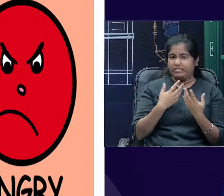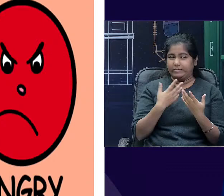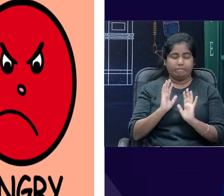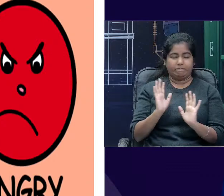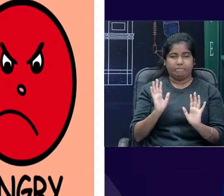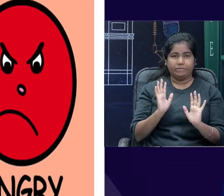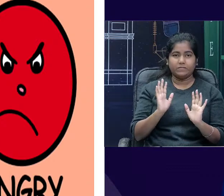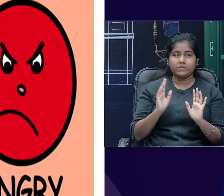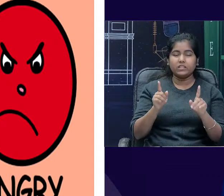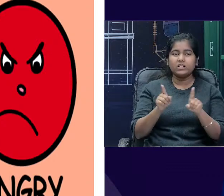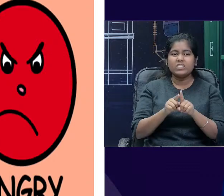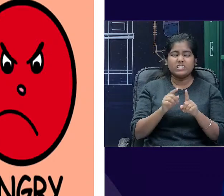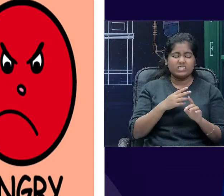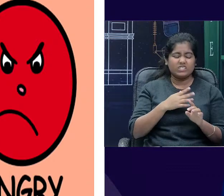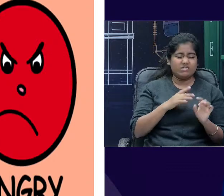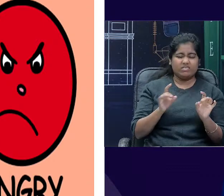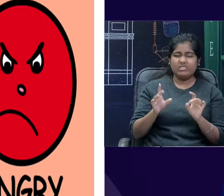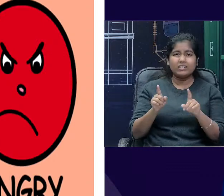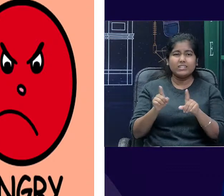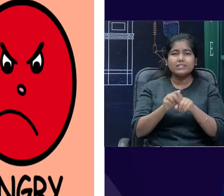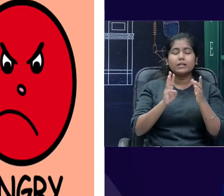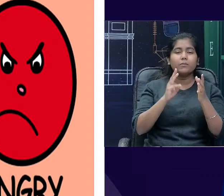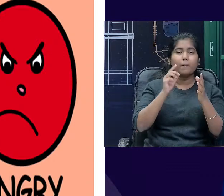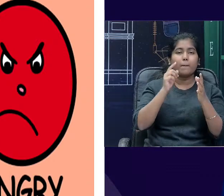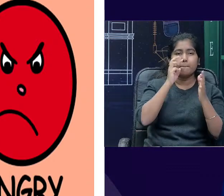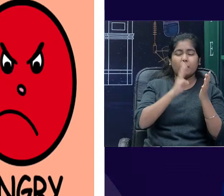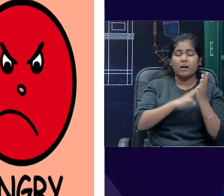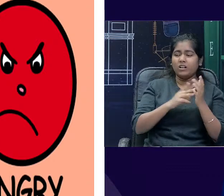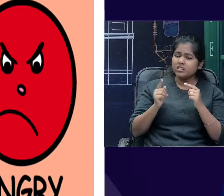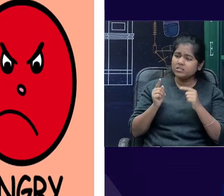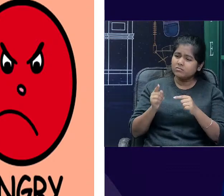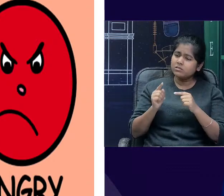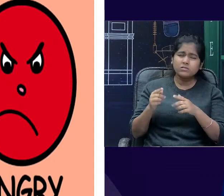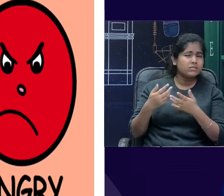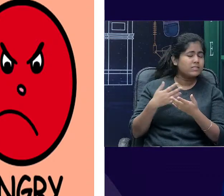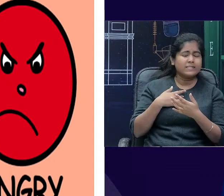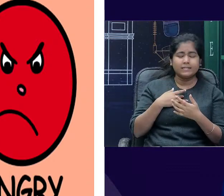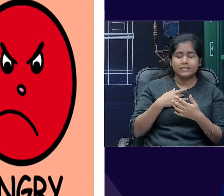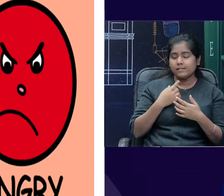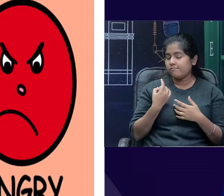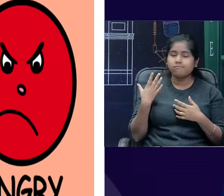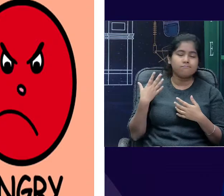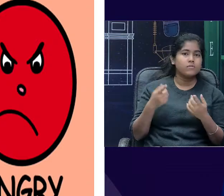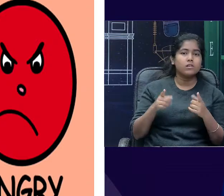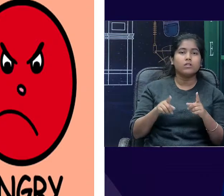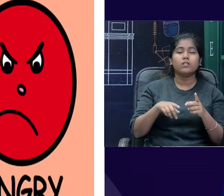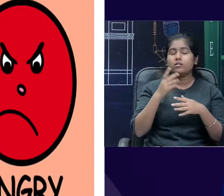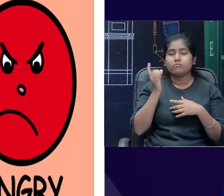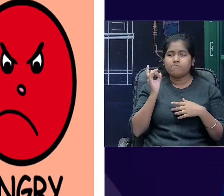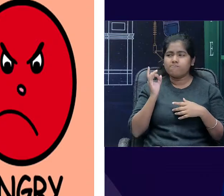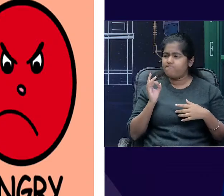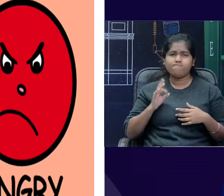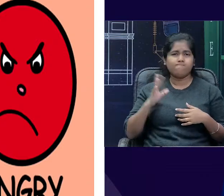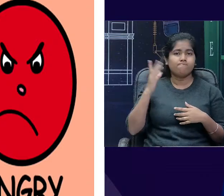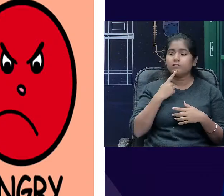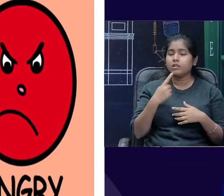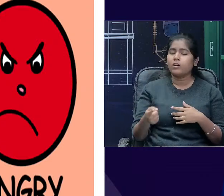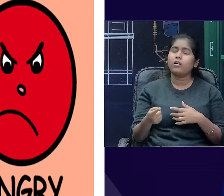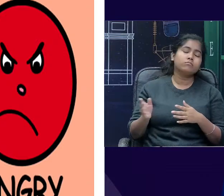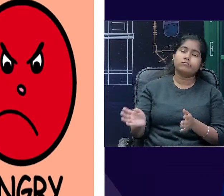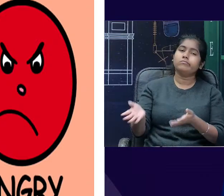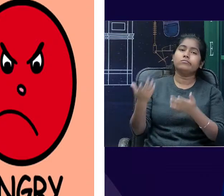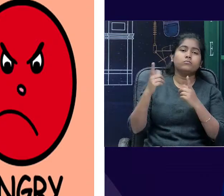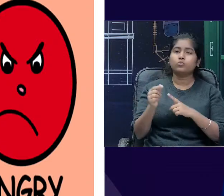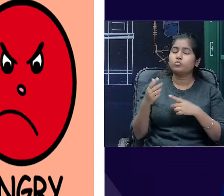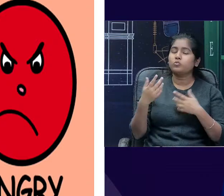Yeah. Annoyed means her sister Maya became annoyed. Annoyed, yes. And angrily, she said, okay, Nishad, Nishad. do whatever you want to do. Right.